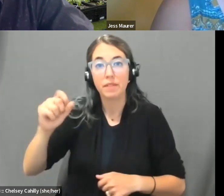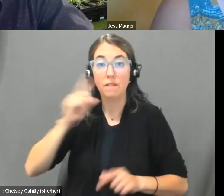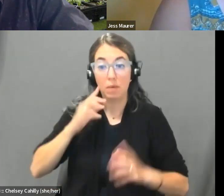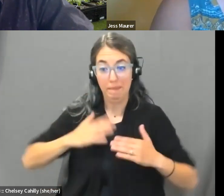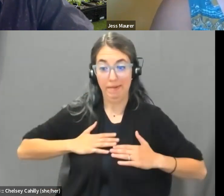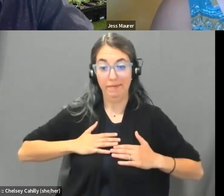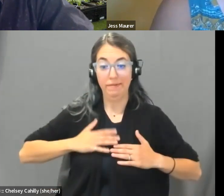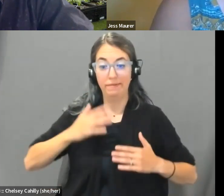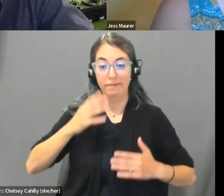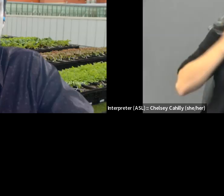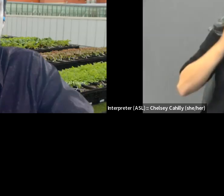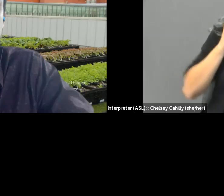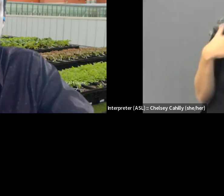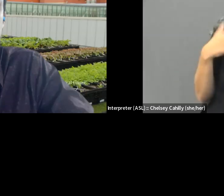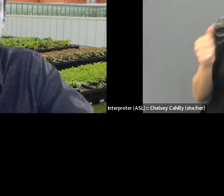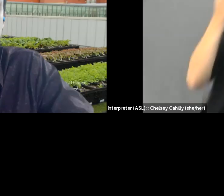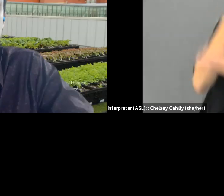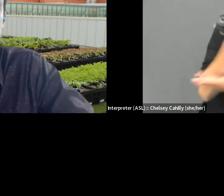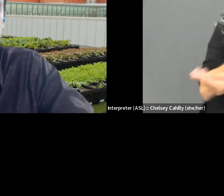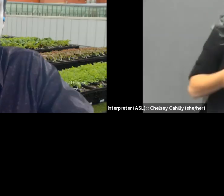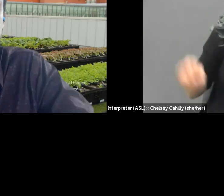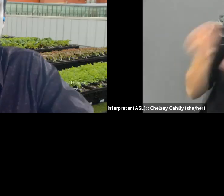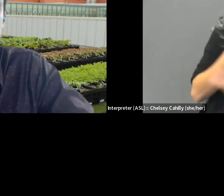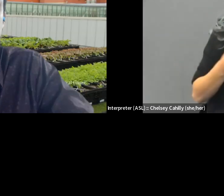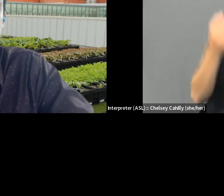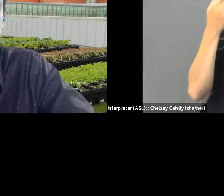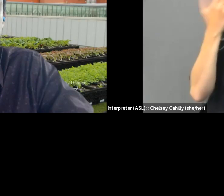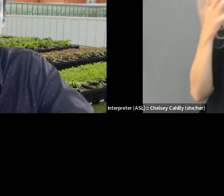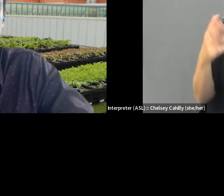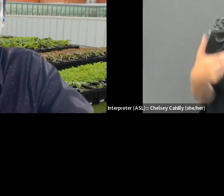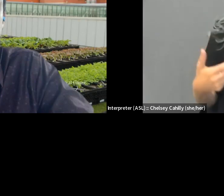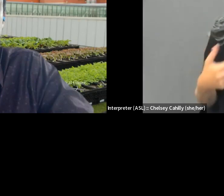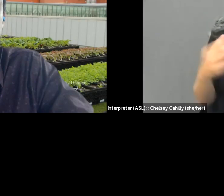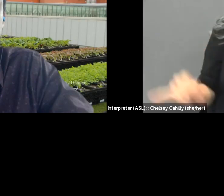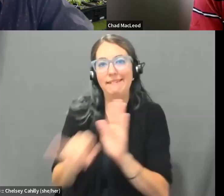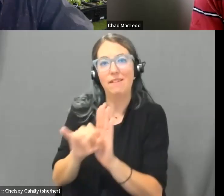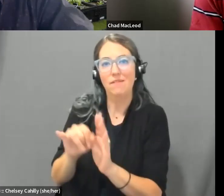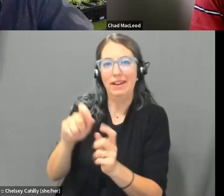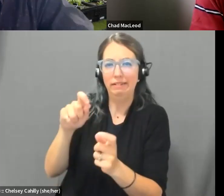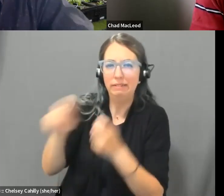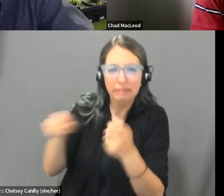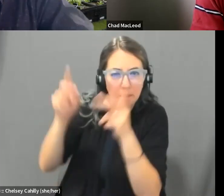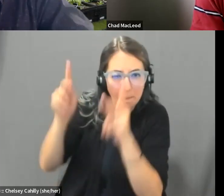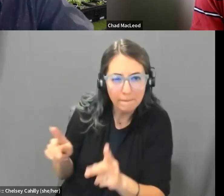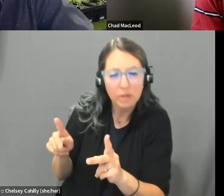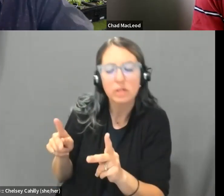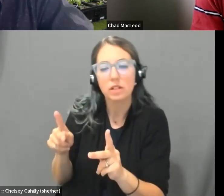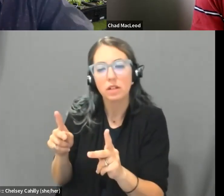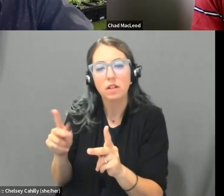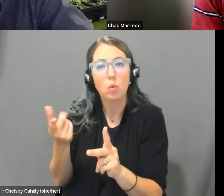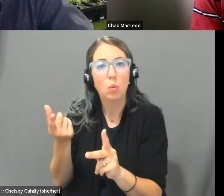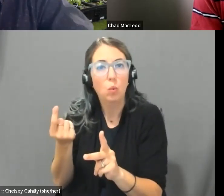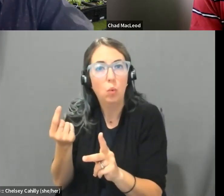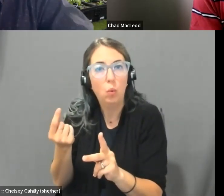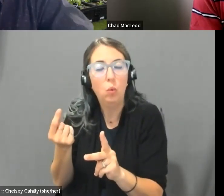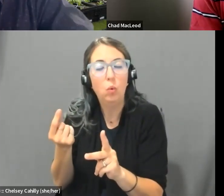we don't want to identify folks at an aggregate level. We use the rule of thumb that if in any ways that we're stratifying a